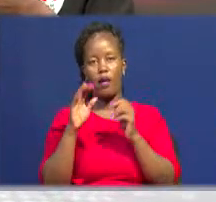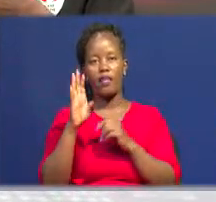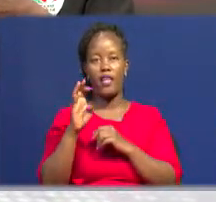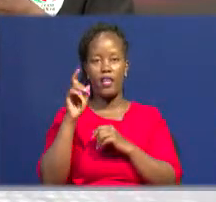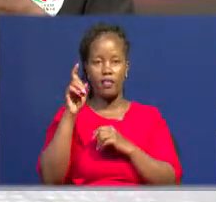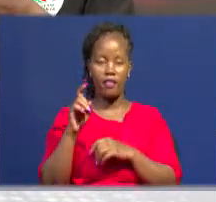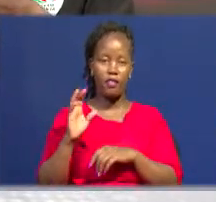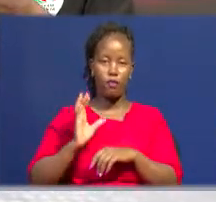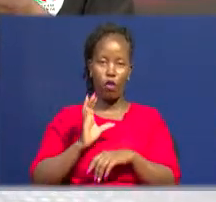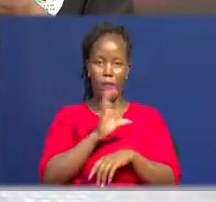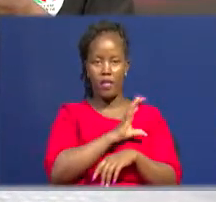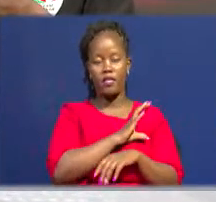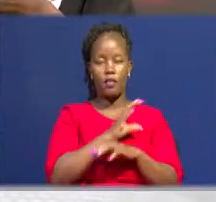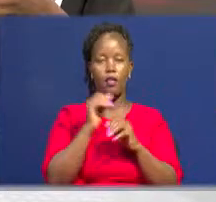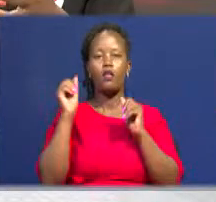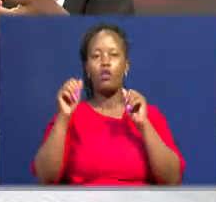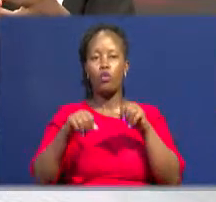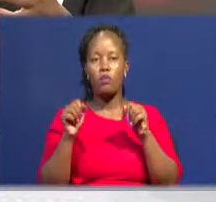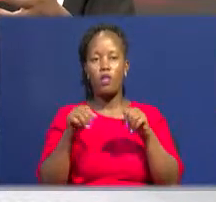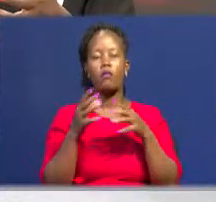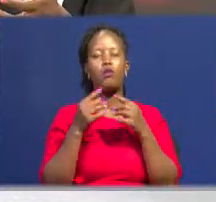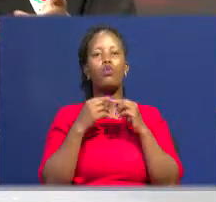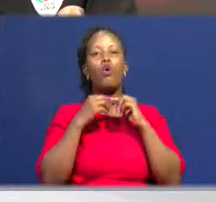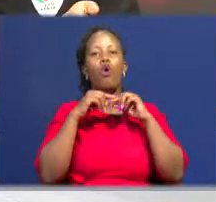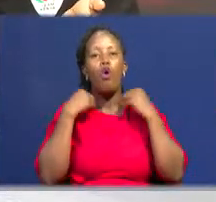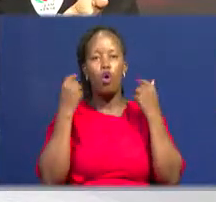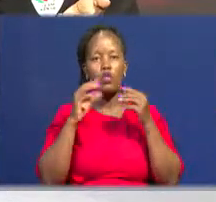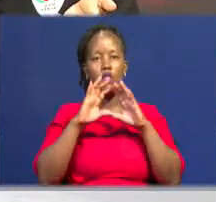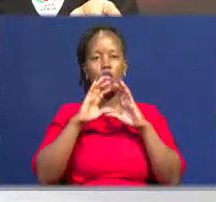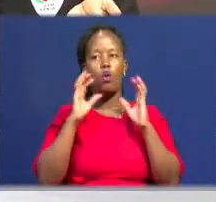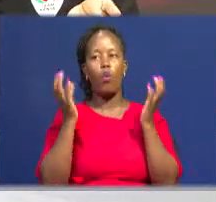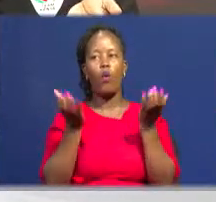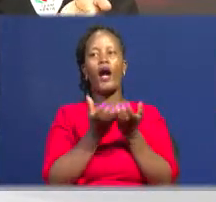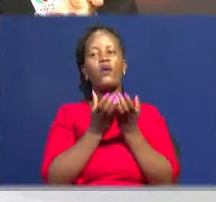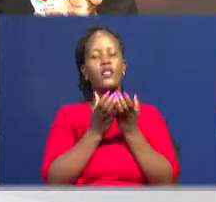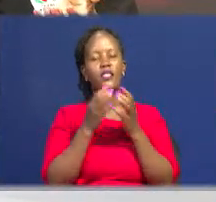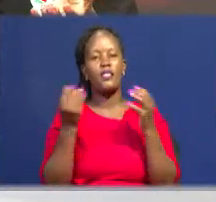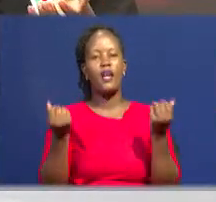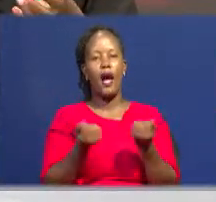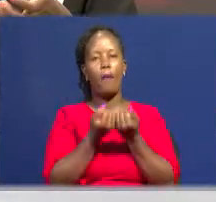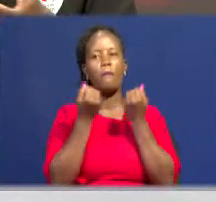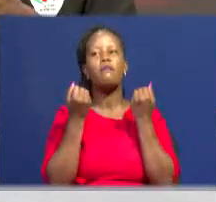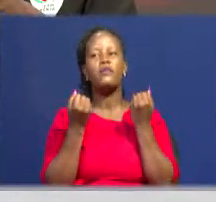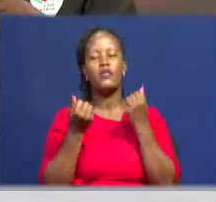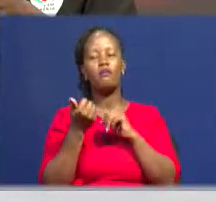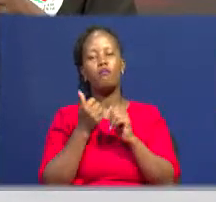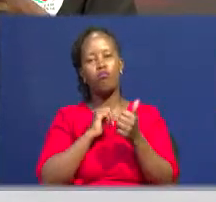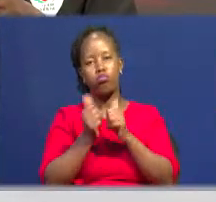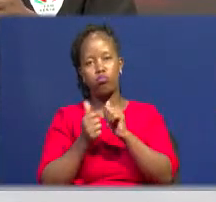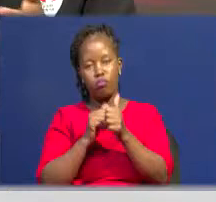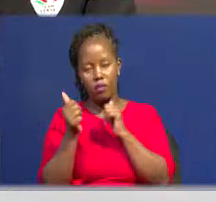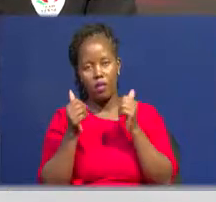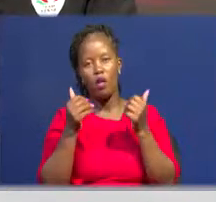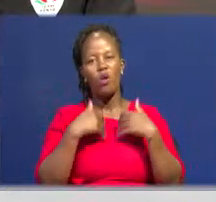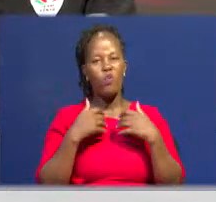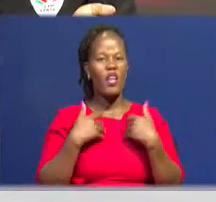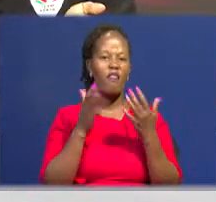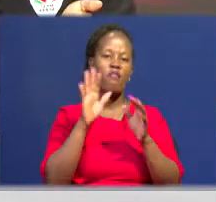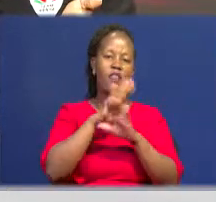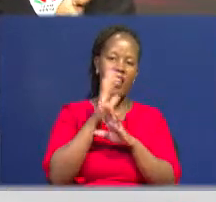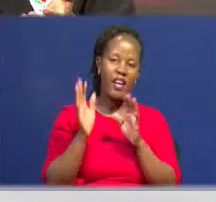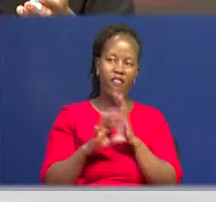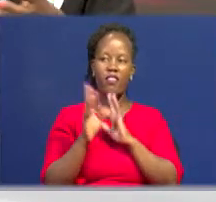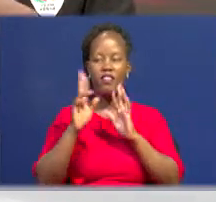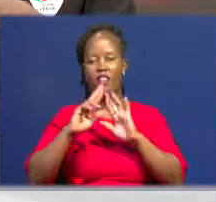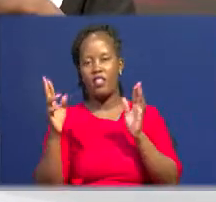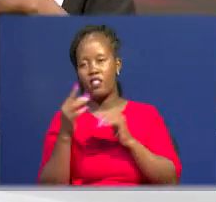be able to host a world event. So why not host a world event? We have the facilities, we really just need